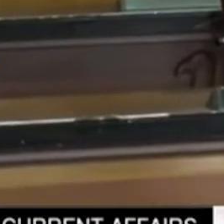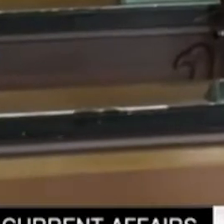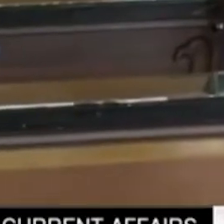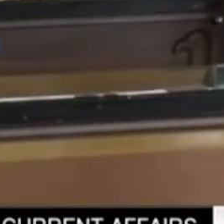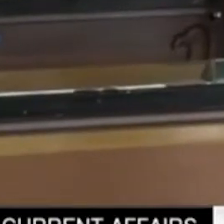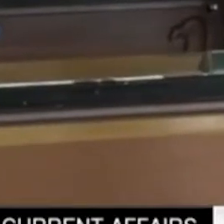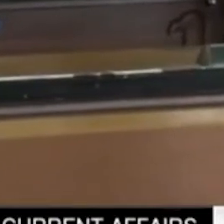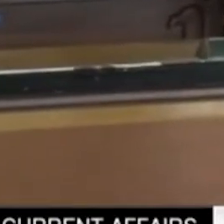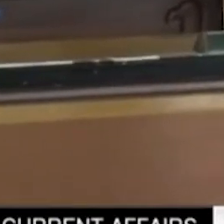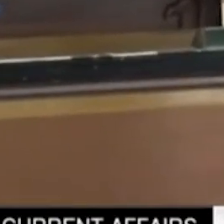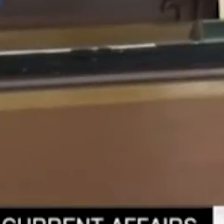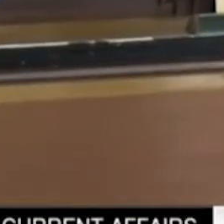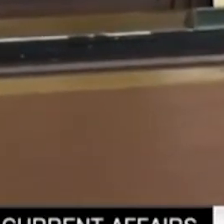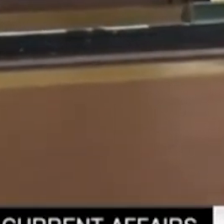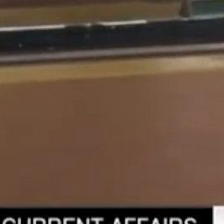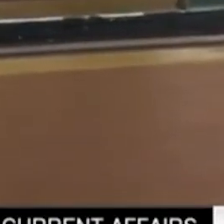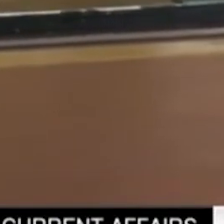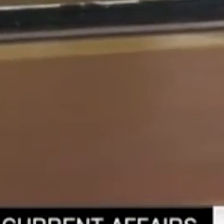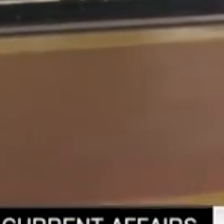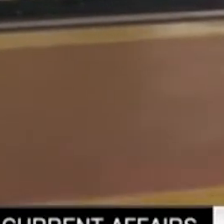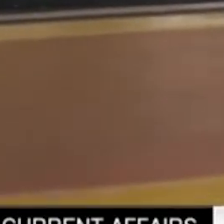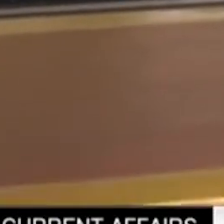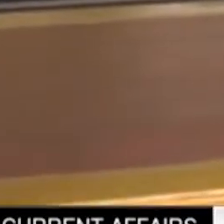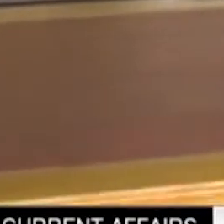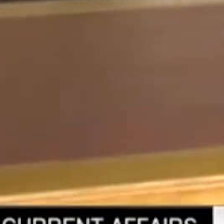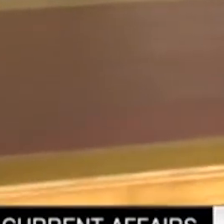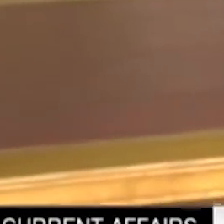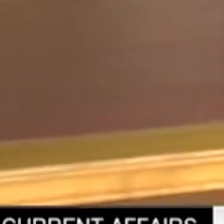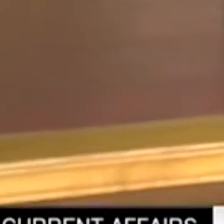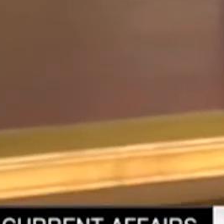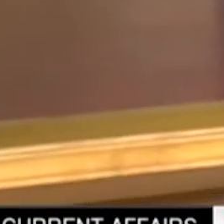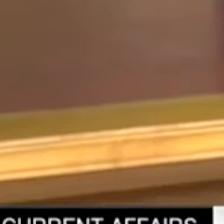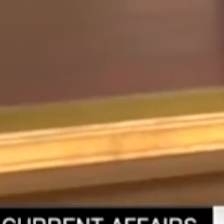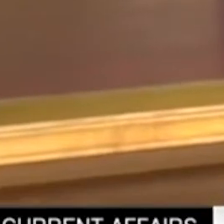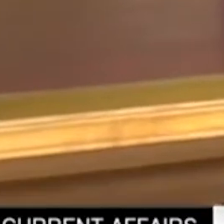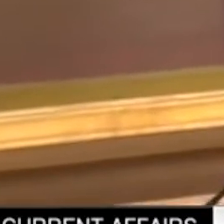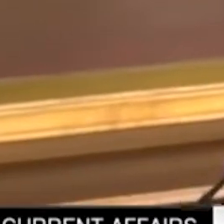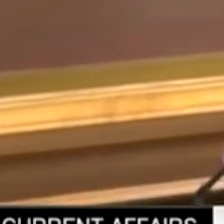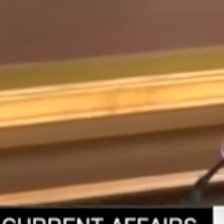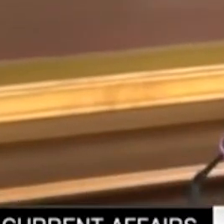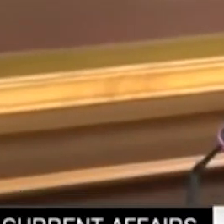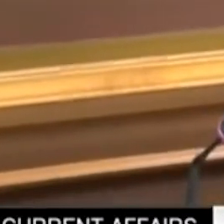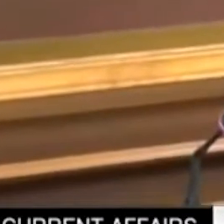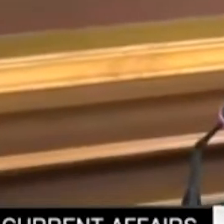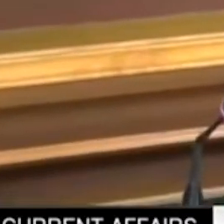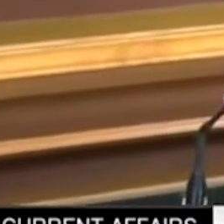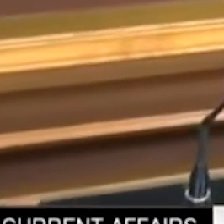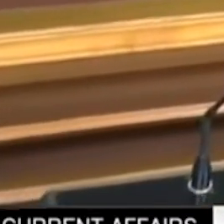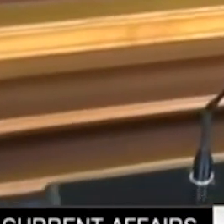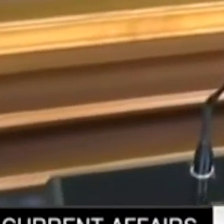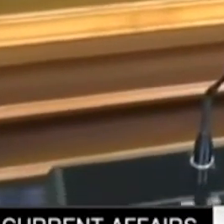Zimbabwe, Comrade Emmerson Dambudzo Mnangagwa, on 26 January